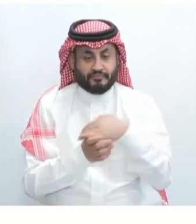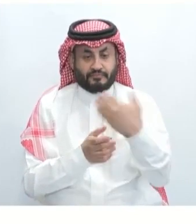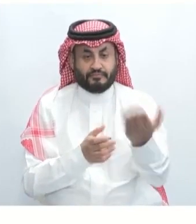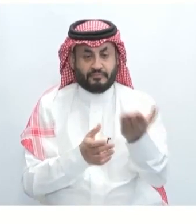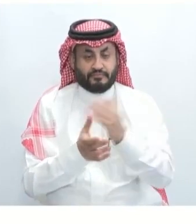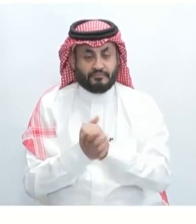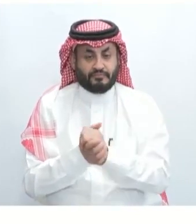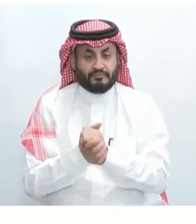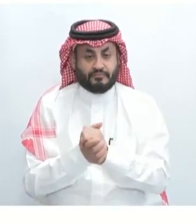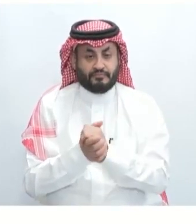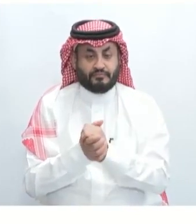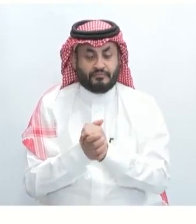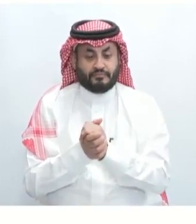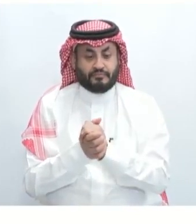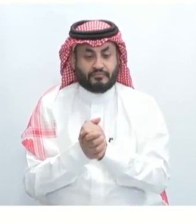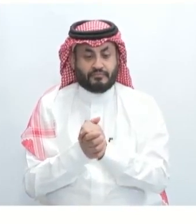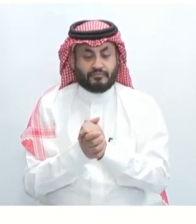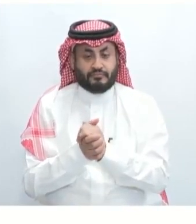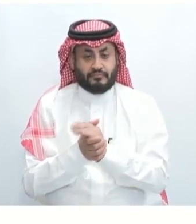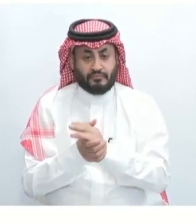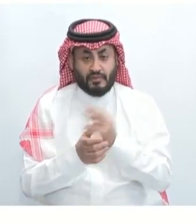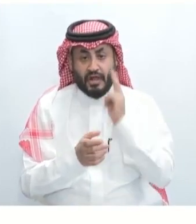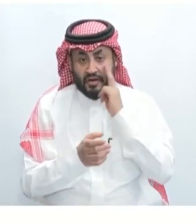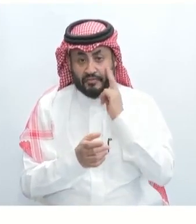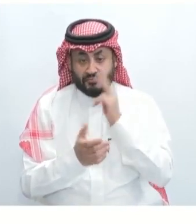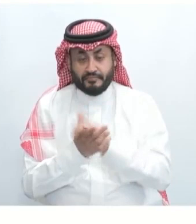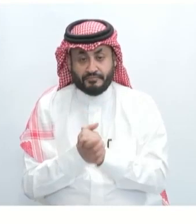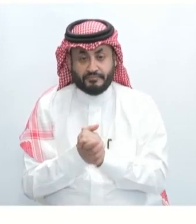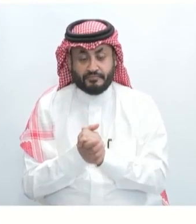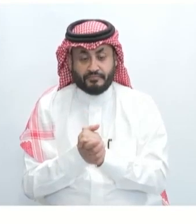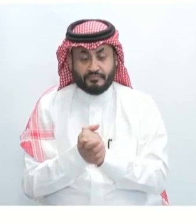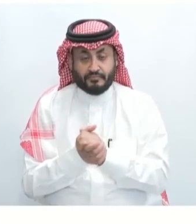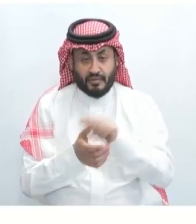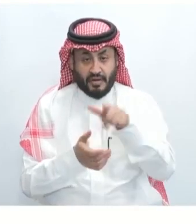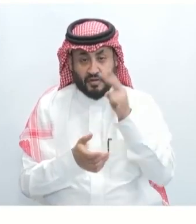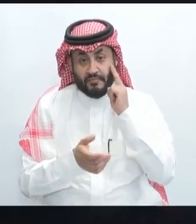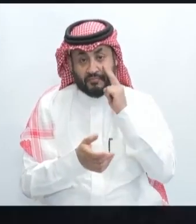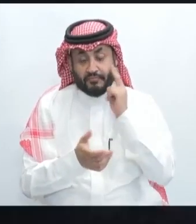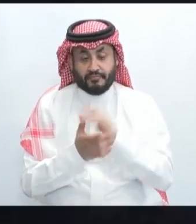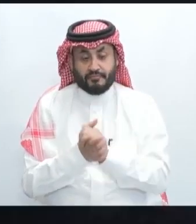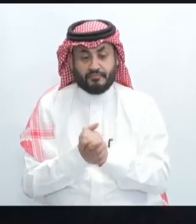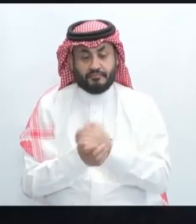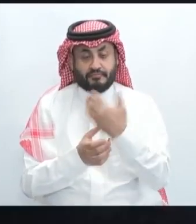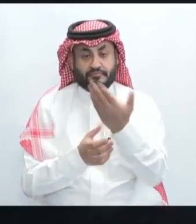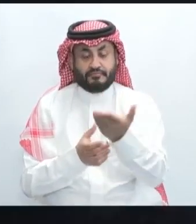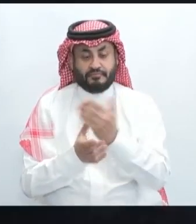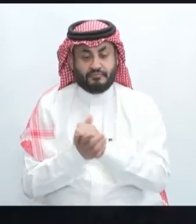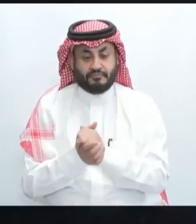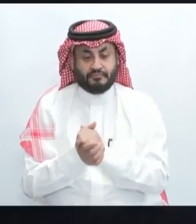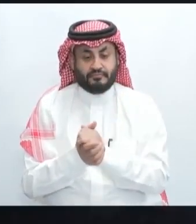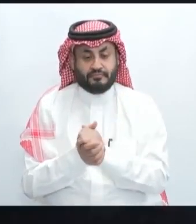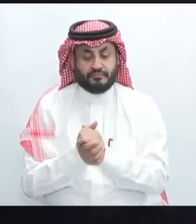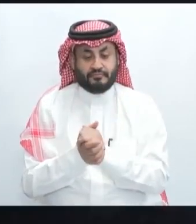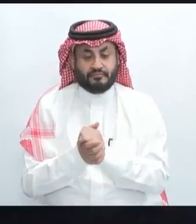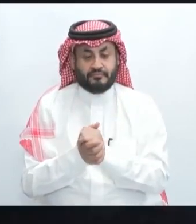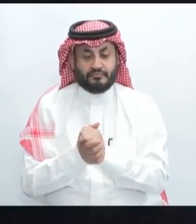is the purple. That's right, okay. Is it pink? What does it mean, pink? Yes, excellent. So, this is a